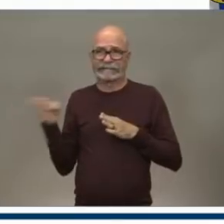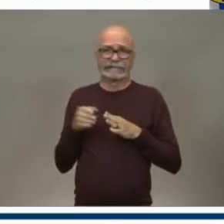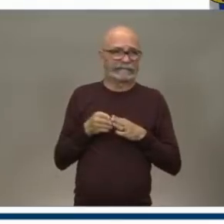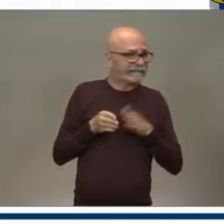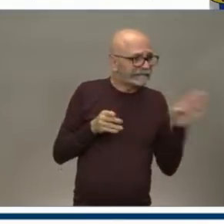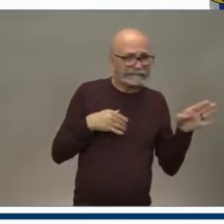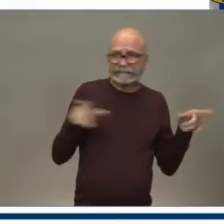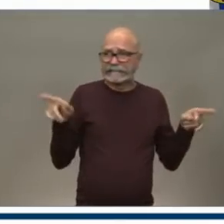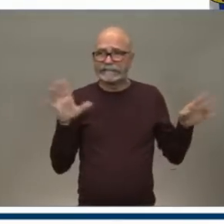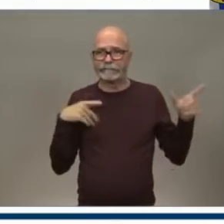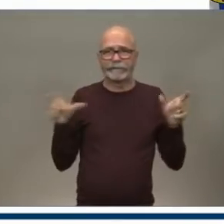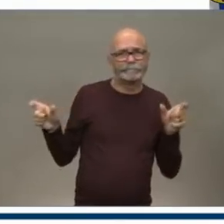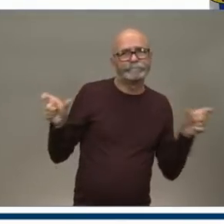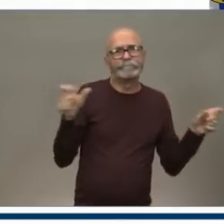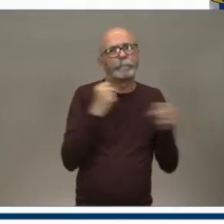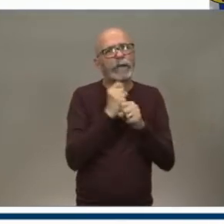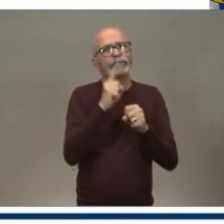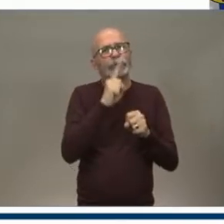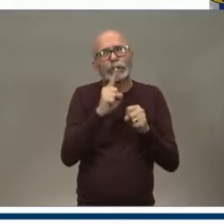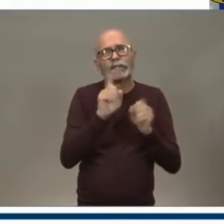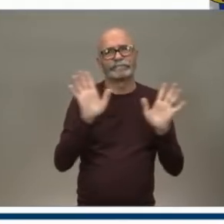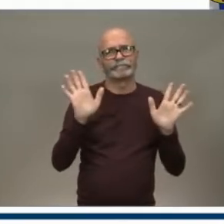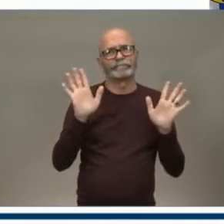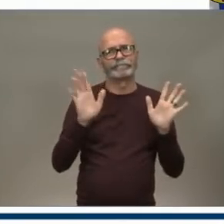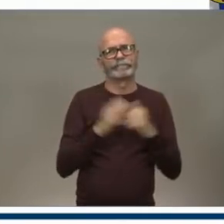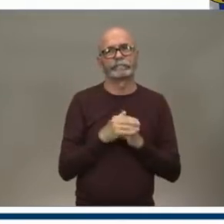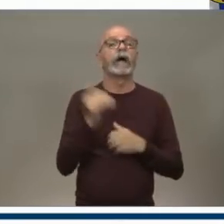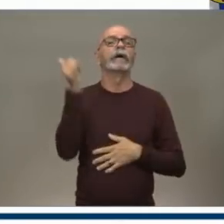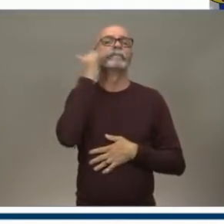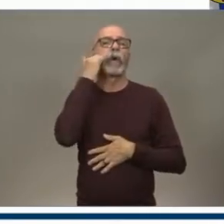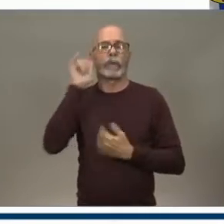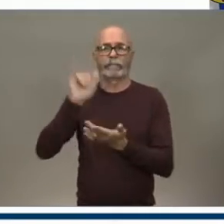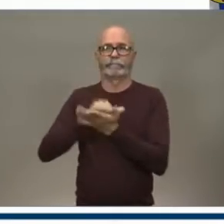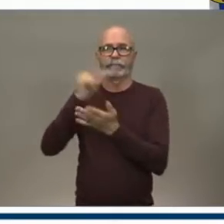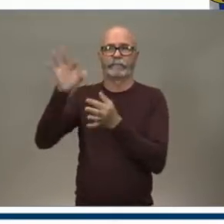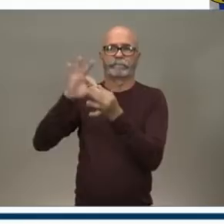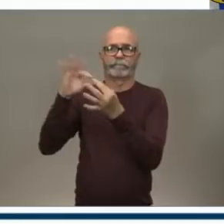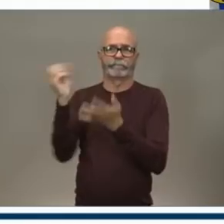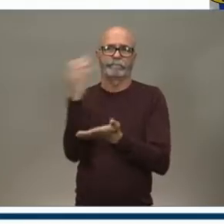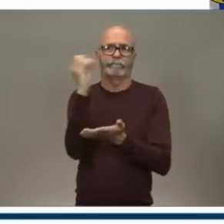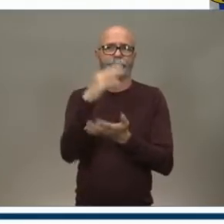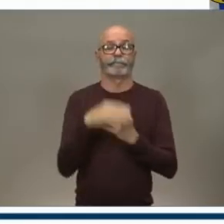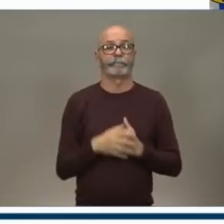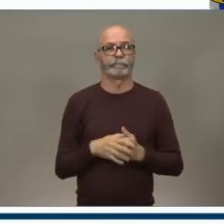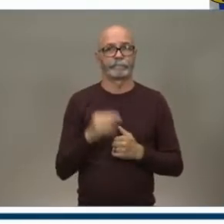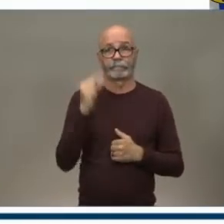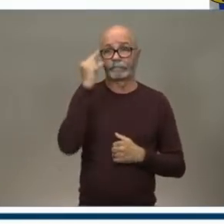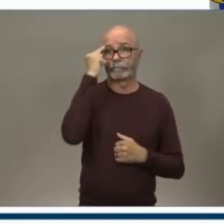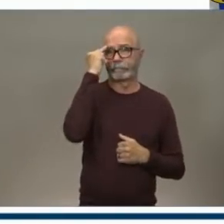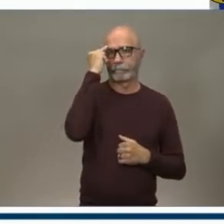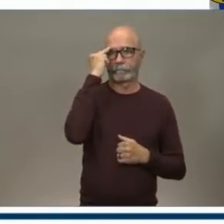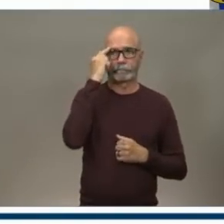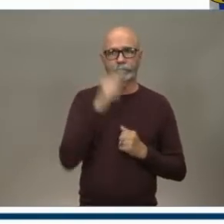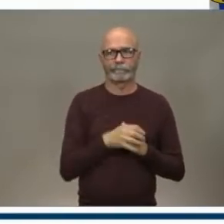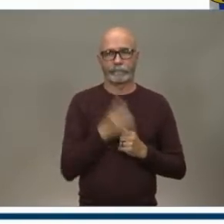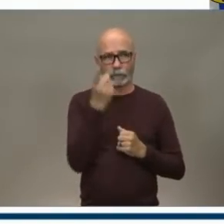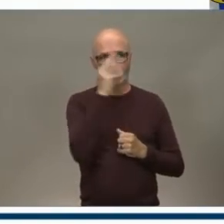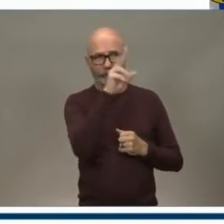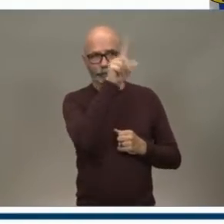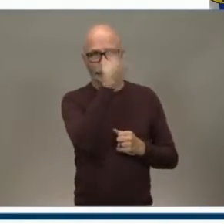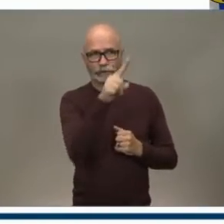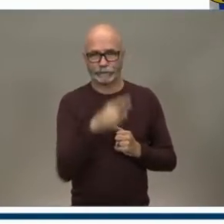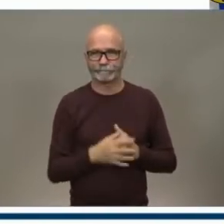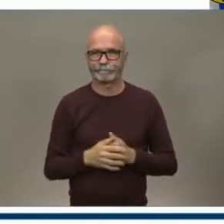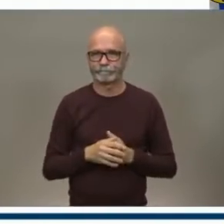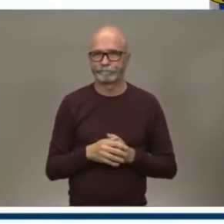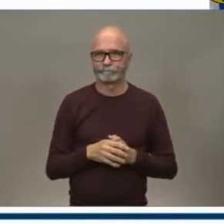Press. It's for Dr. Strang. I'm just wondering, your counterpart in PEI today upped measures for